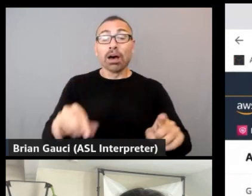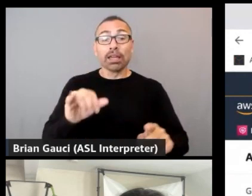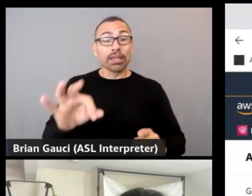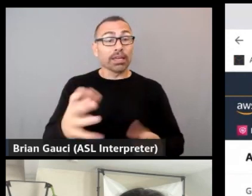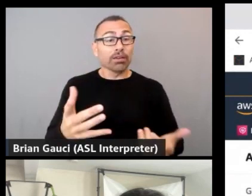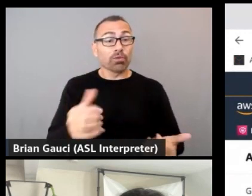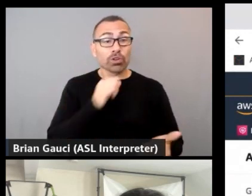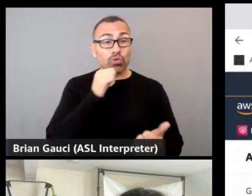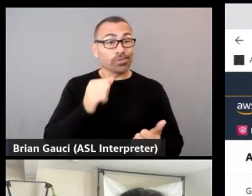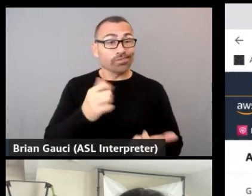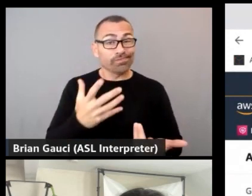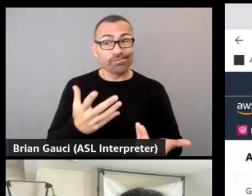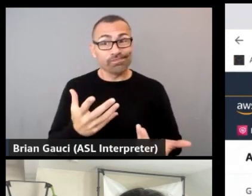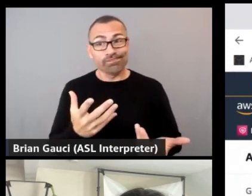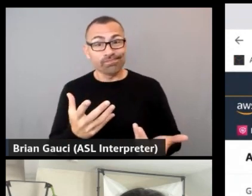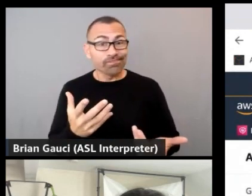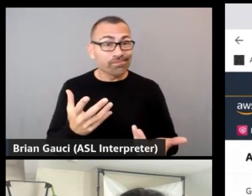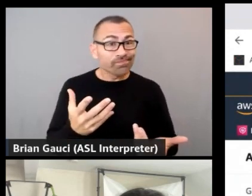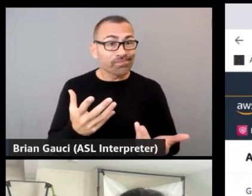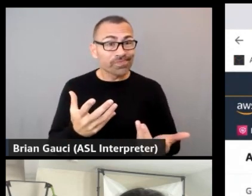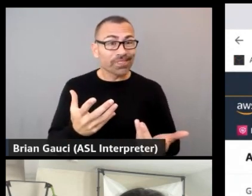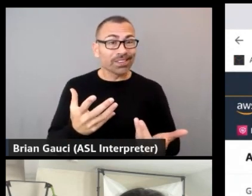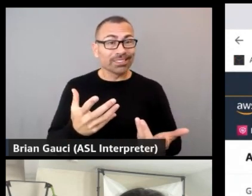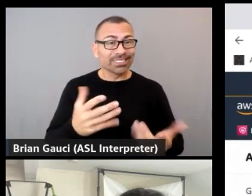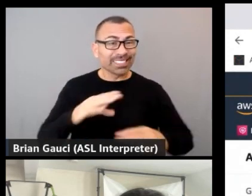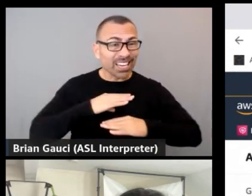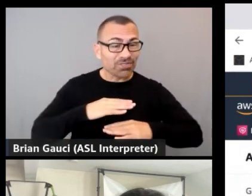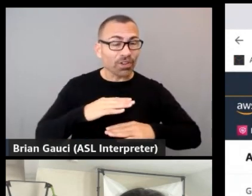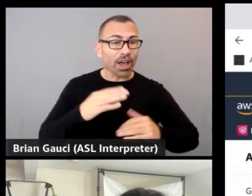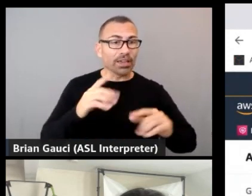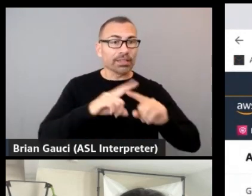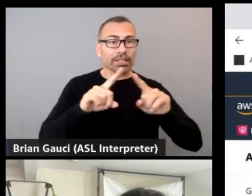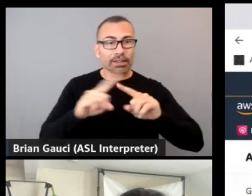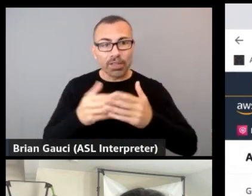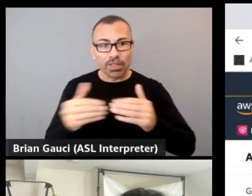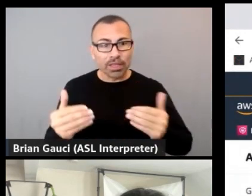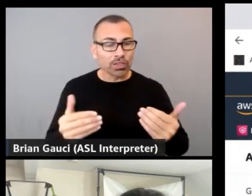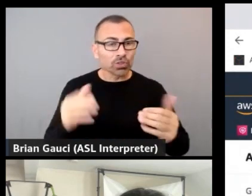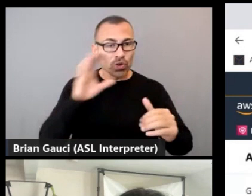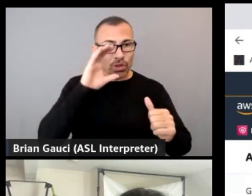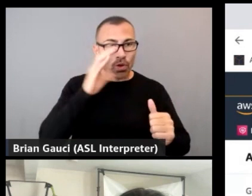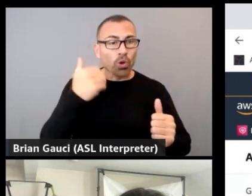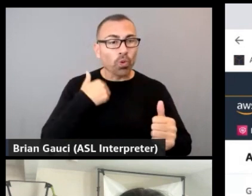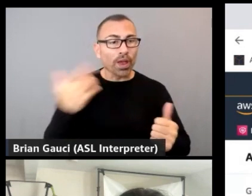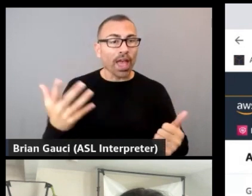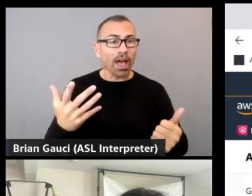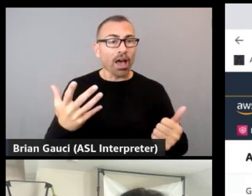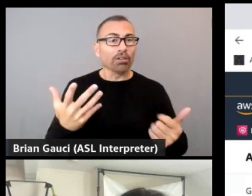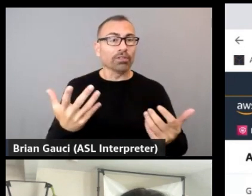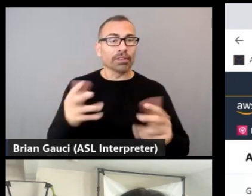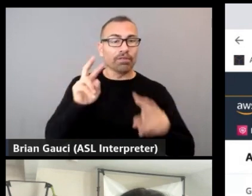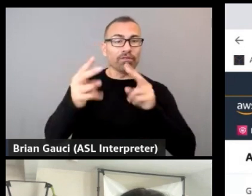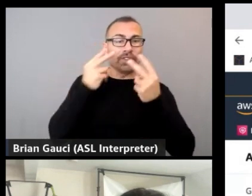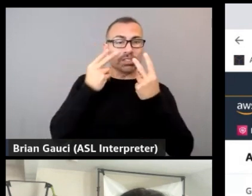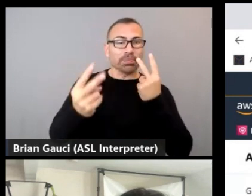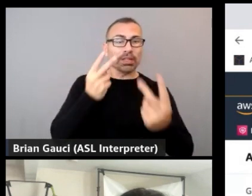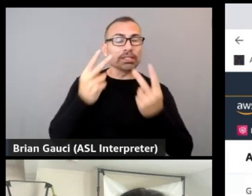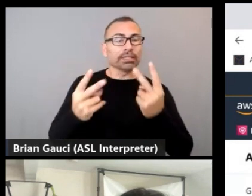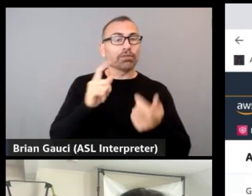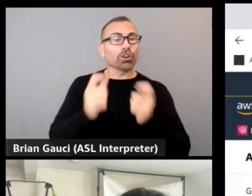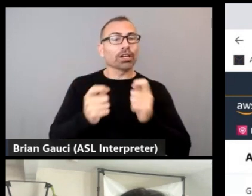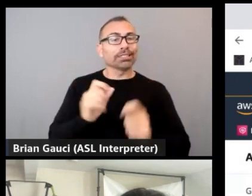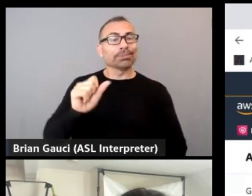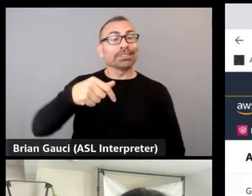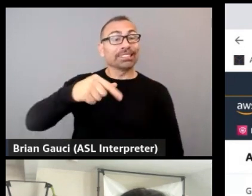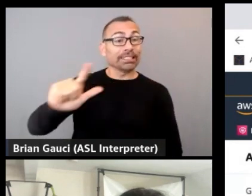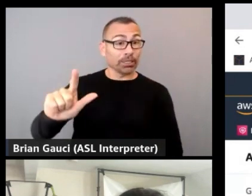have, like all of the types of things that you're looking for, we have this ability to do custom SQL so that you can say, all right, in this particular case,